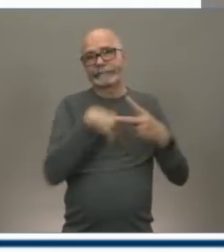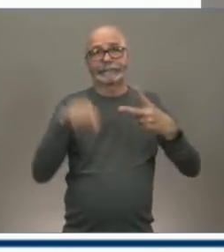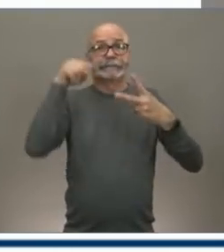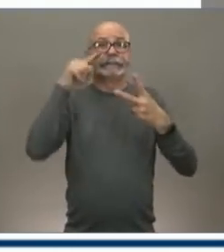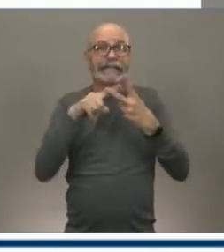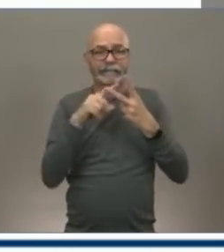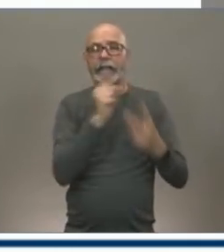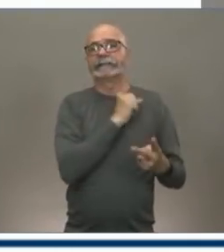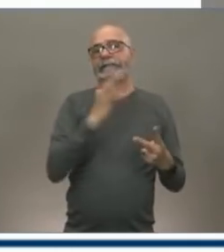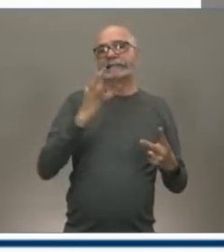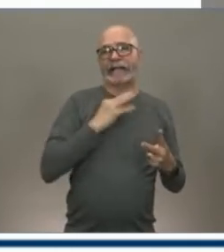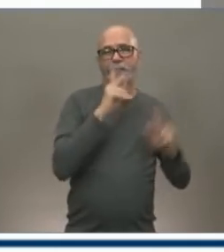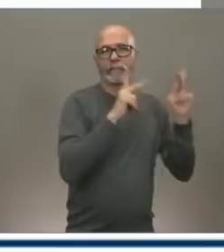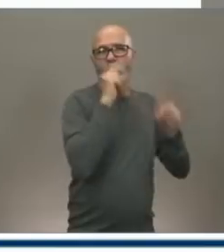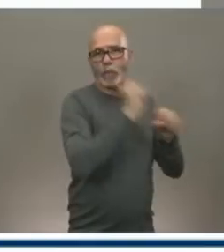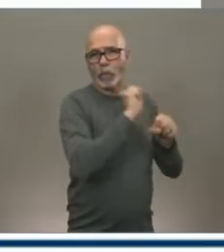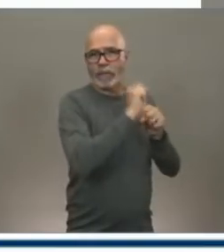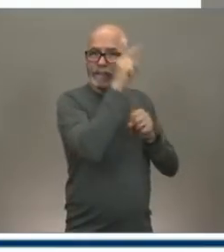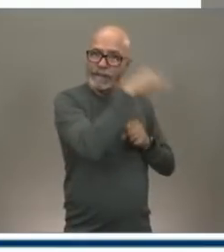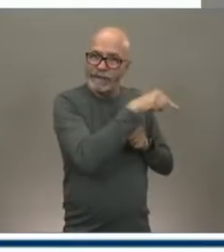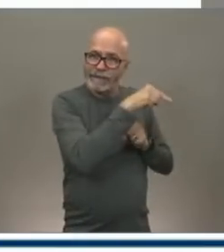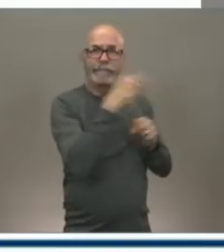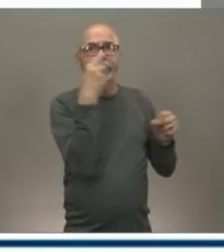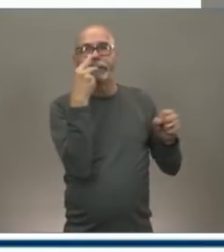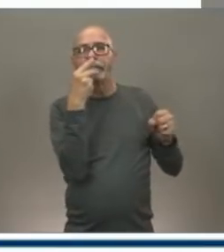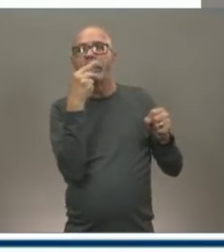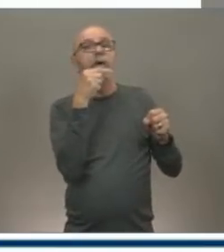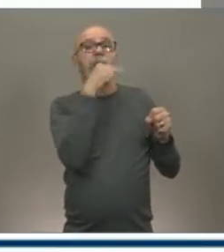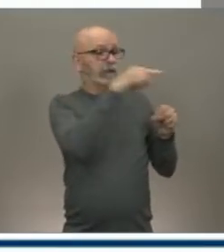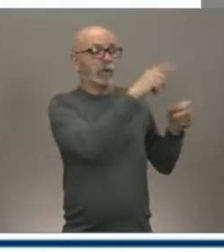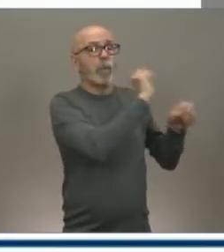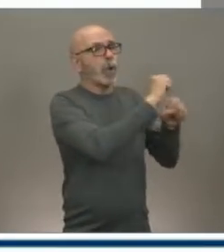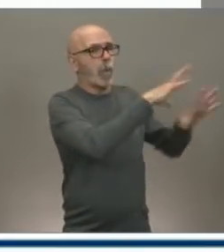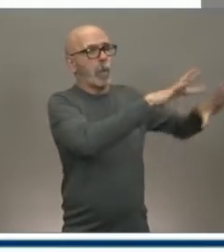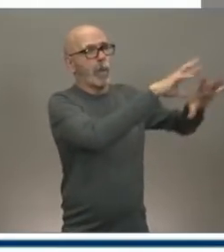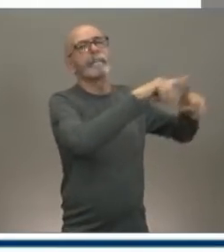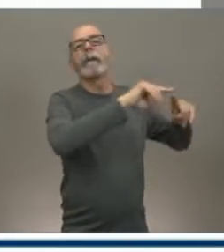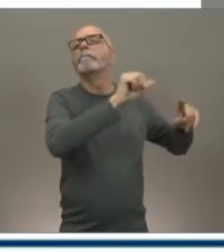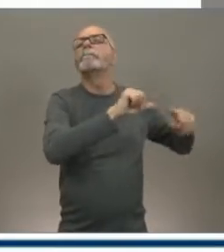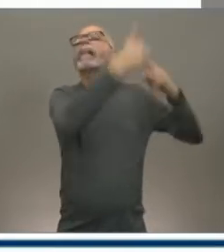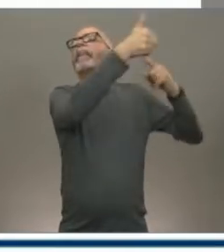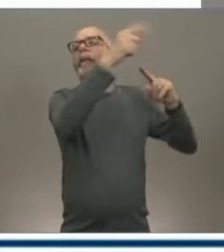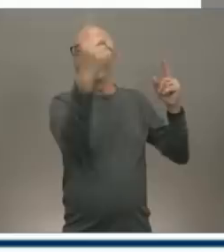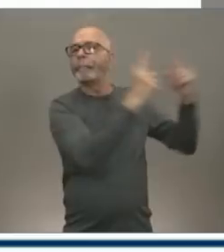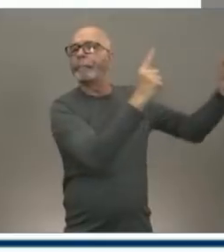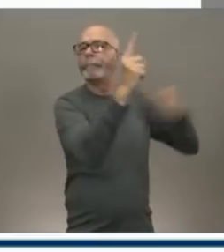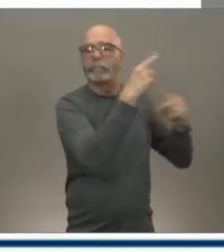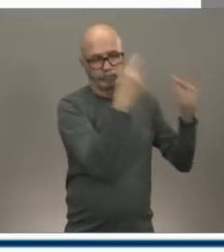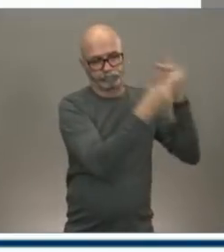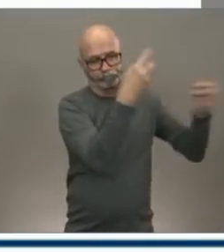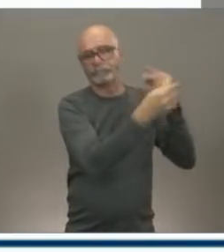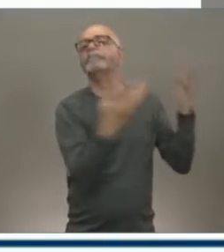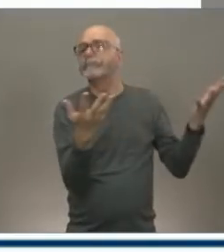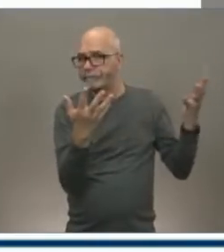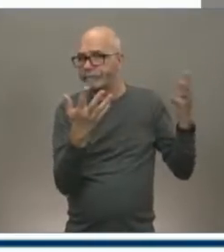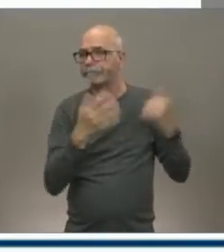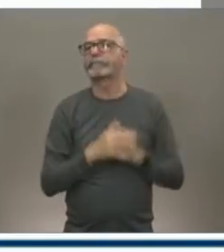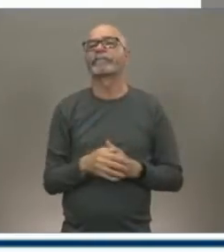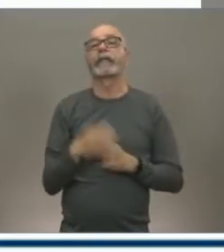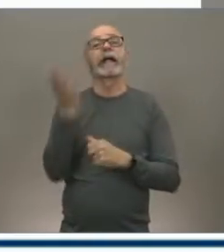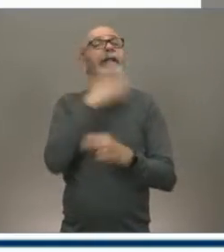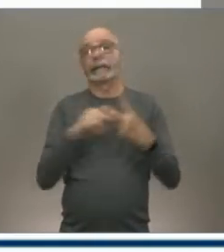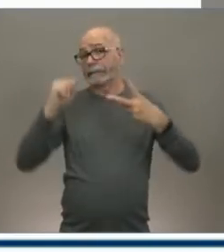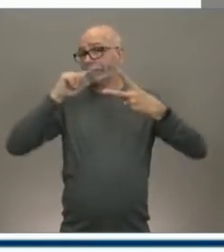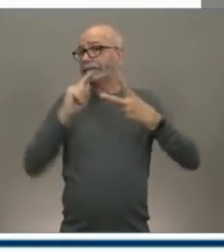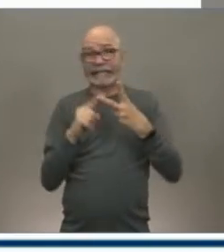staff who may not be directly working at one of the COVID treatment units. And then we'll be able to start moving into the